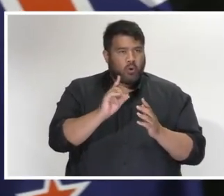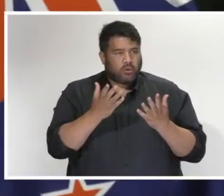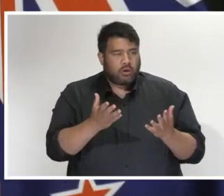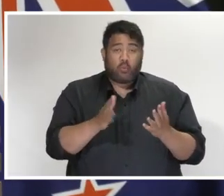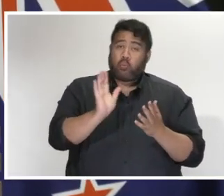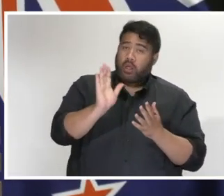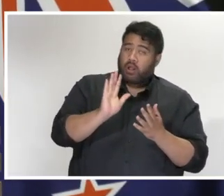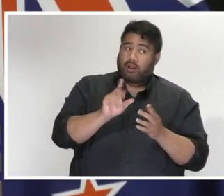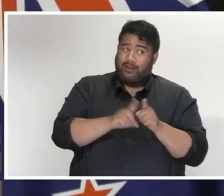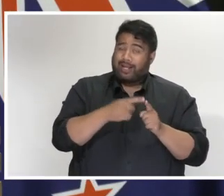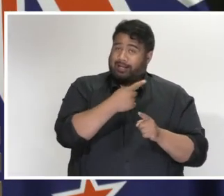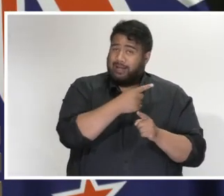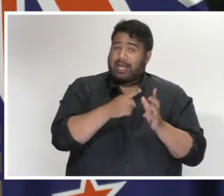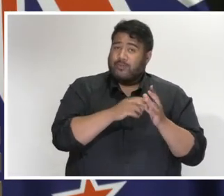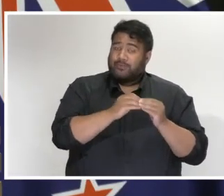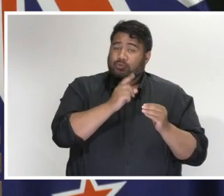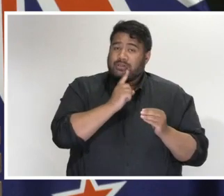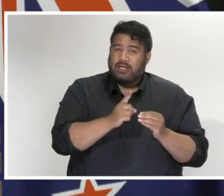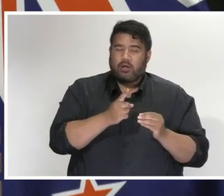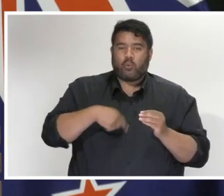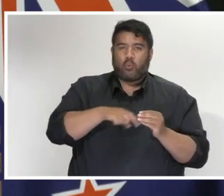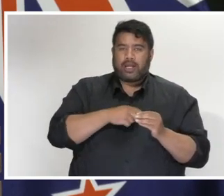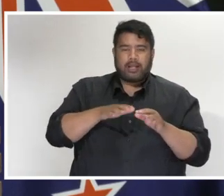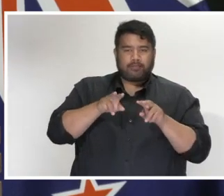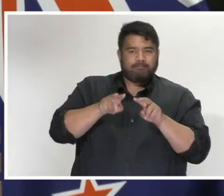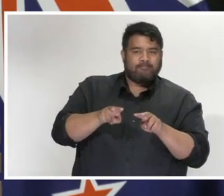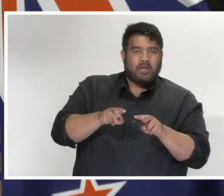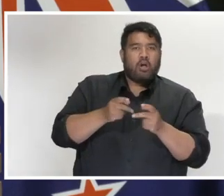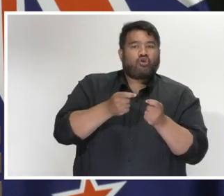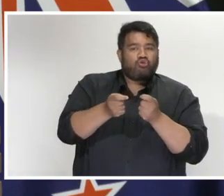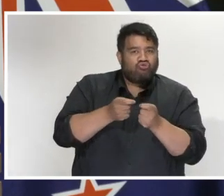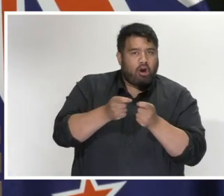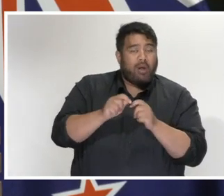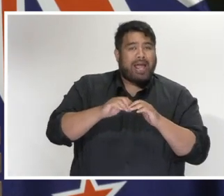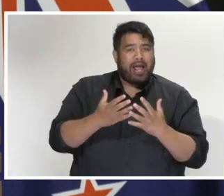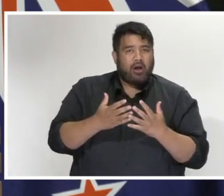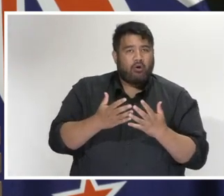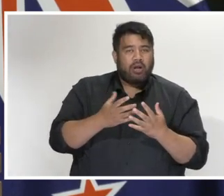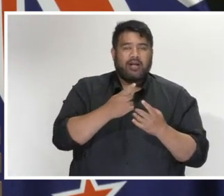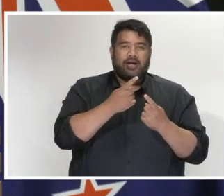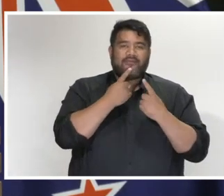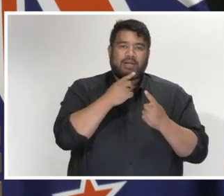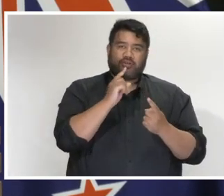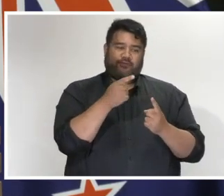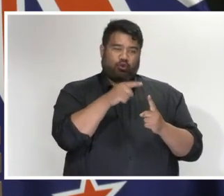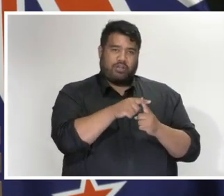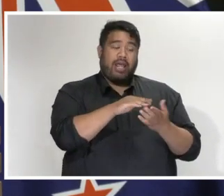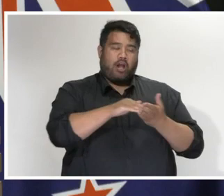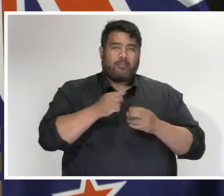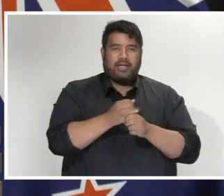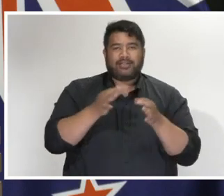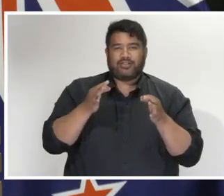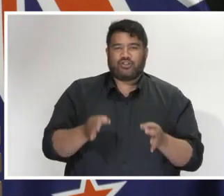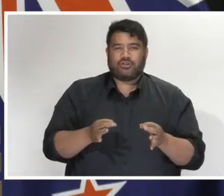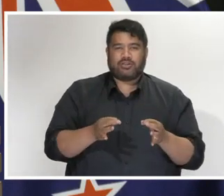General has said, the way that we can assess whether we have that control is by having that data. But we've also said all the way through that that data will help